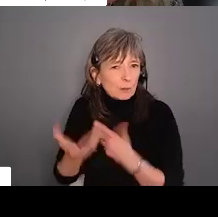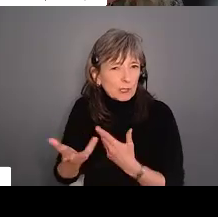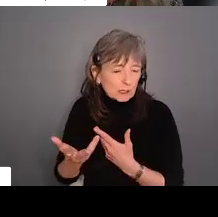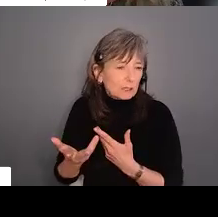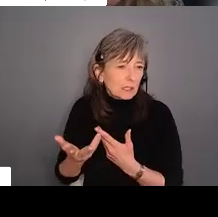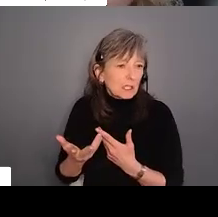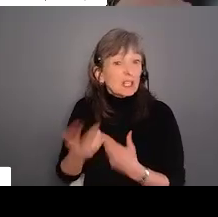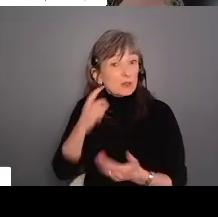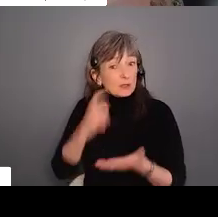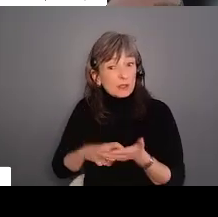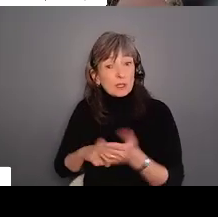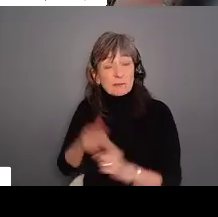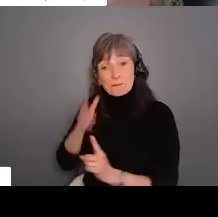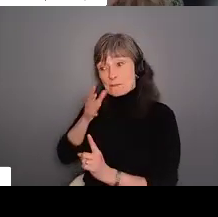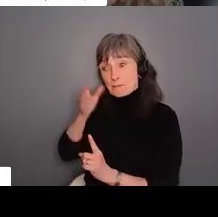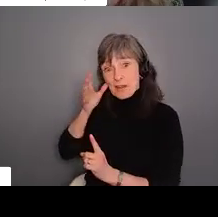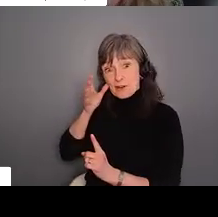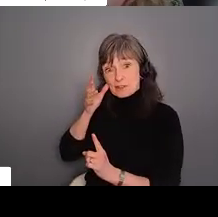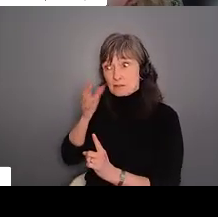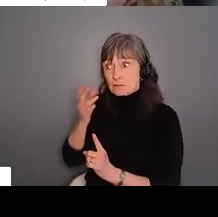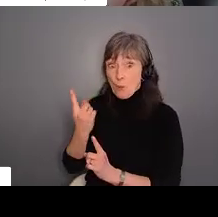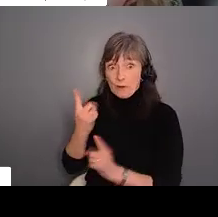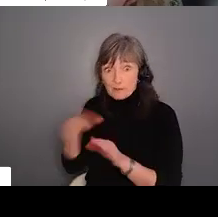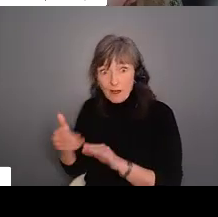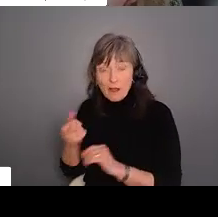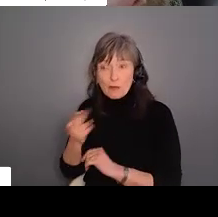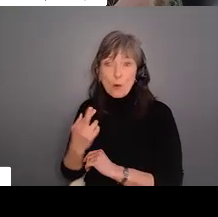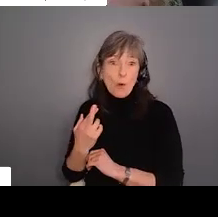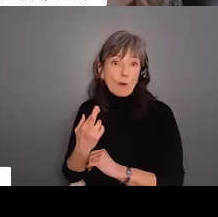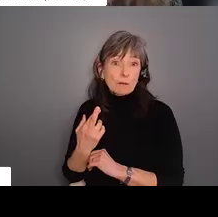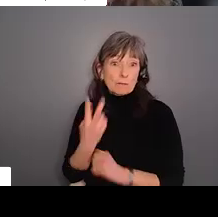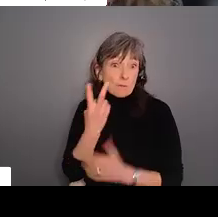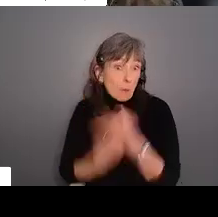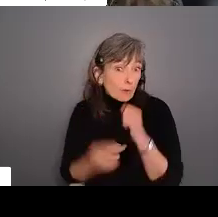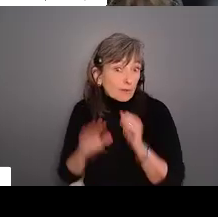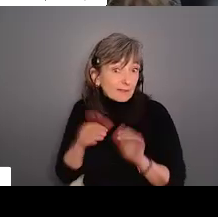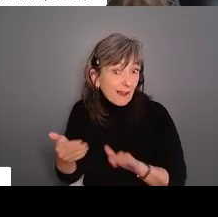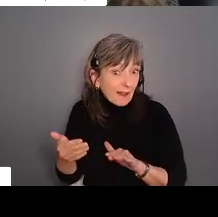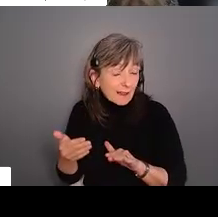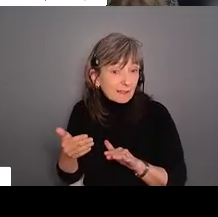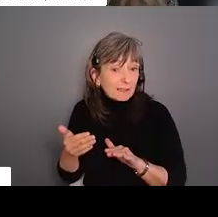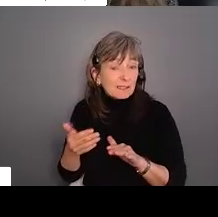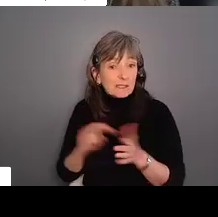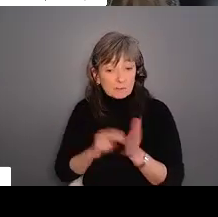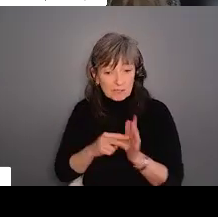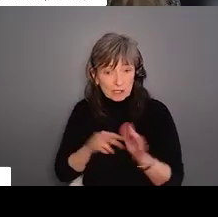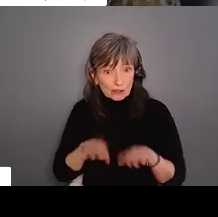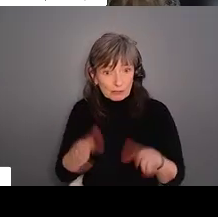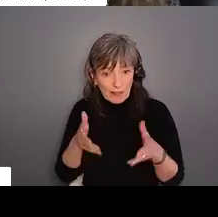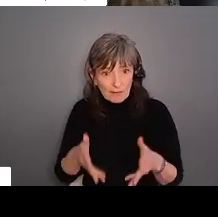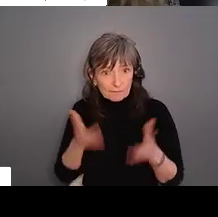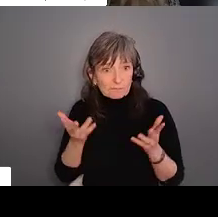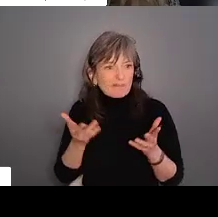who maybe one or both die as a result of intimate partner violence, the children are often left behind. And so this was a chapter